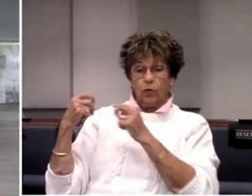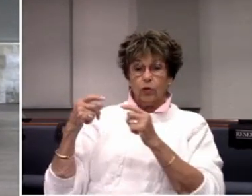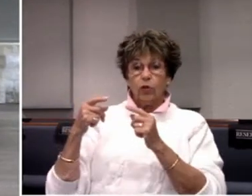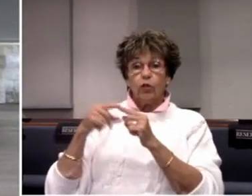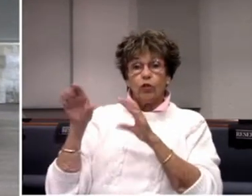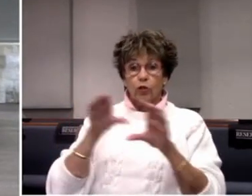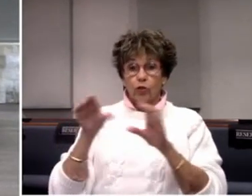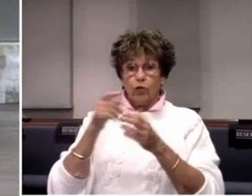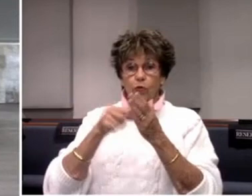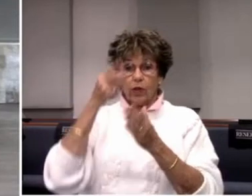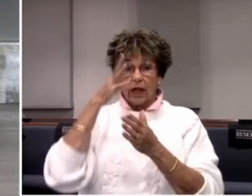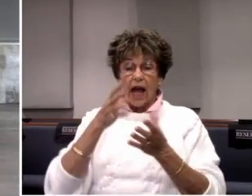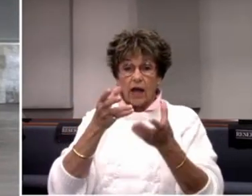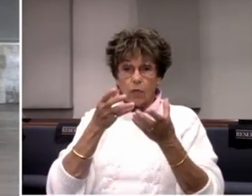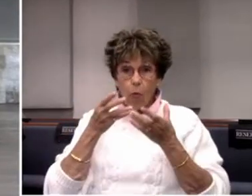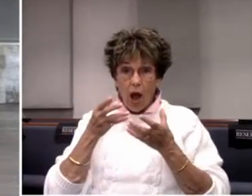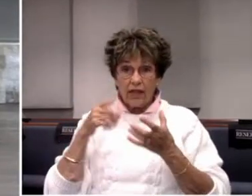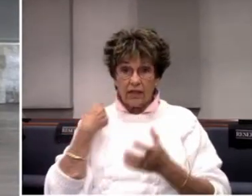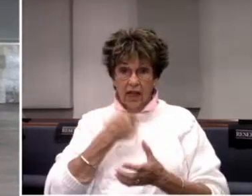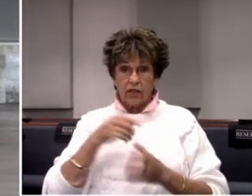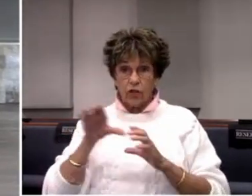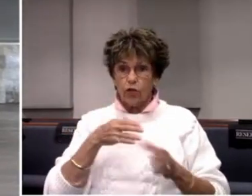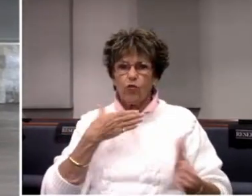us to do no matter what.